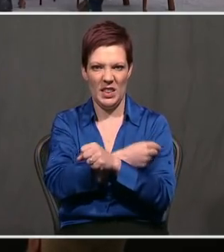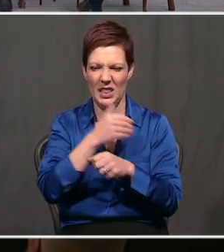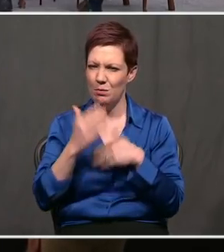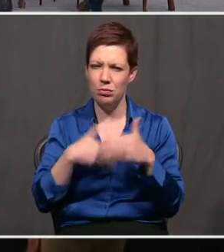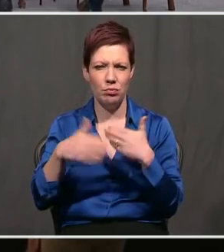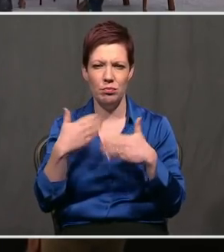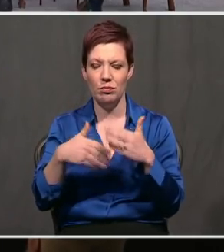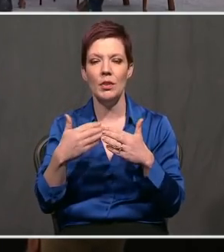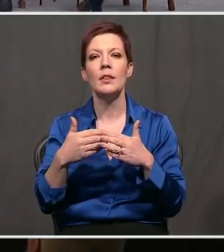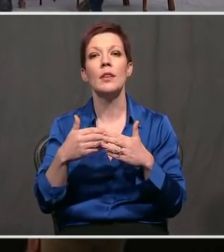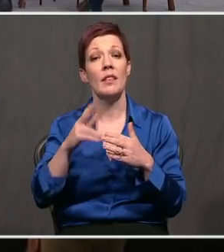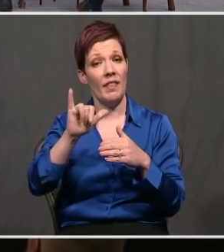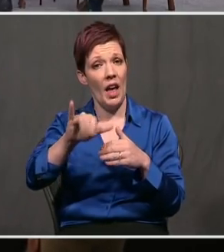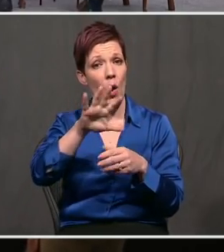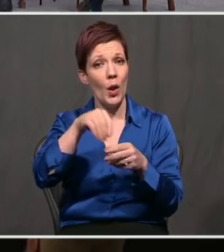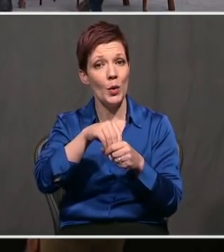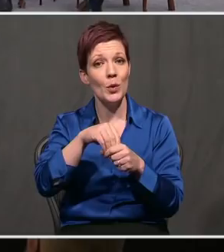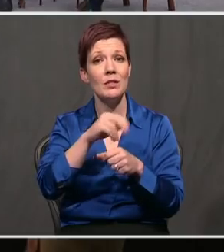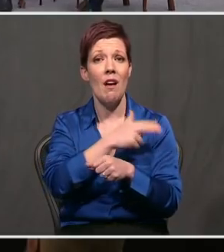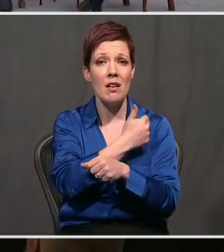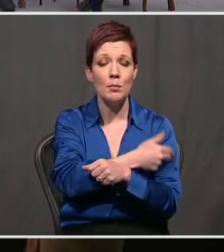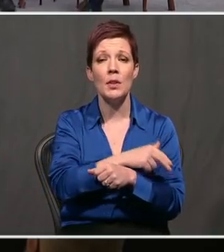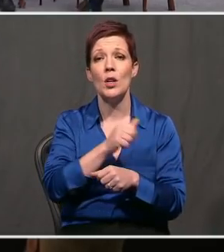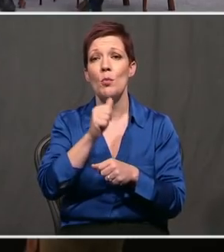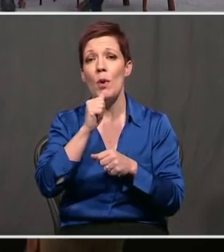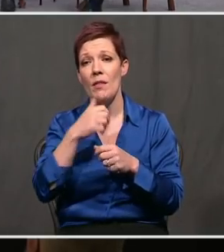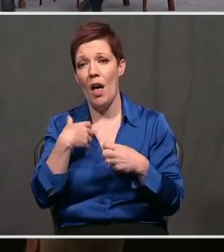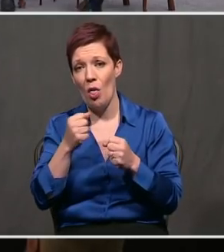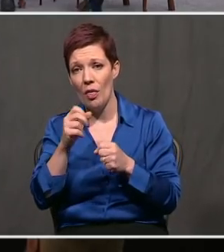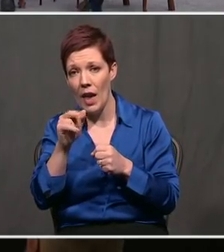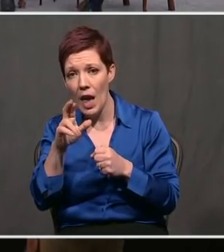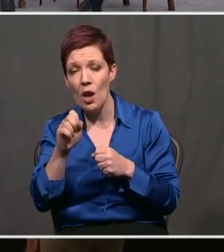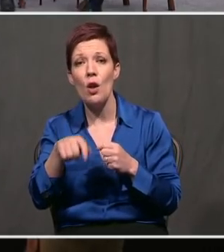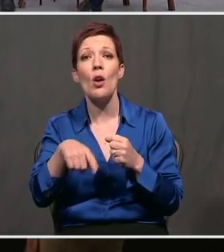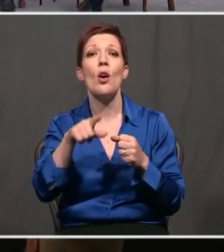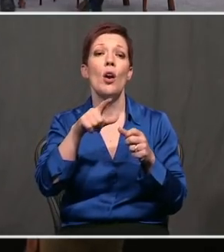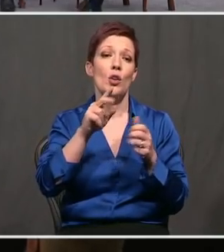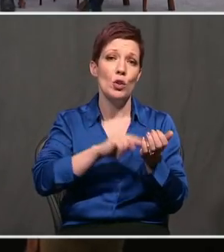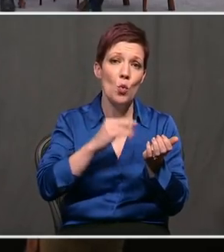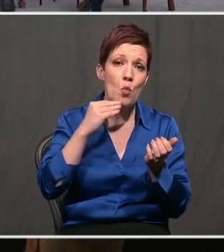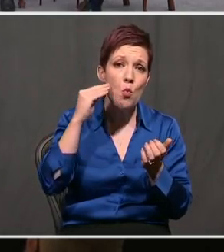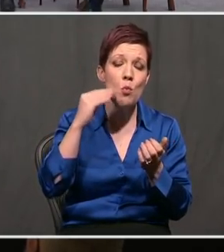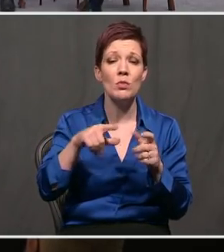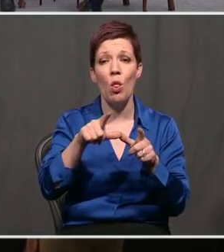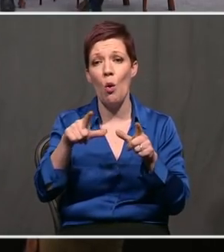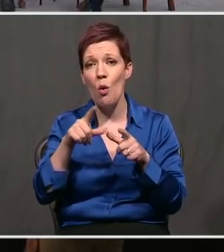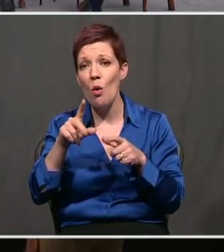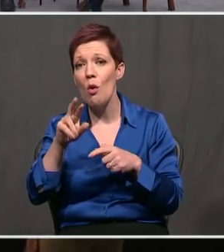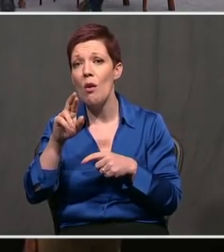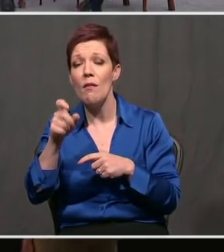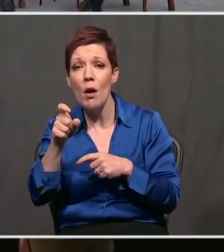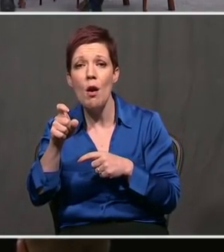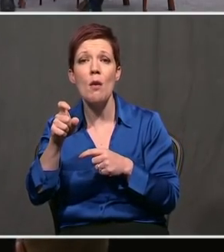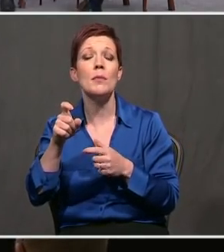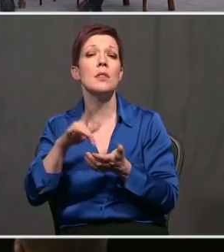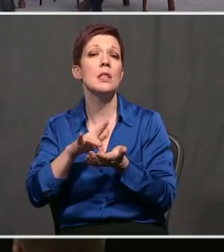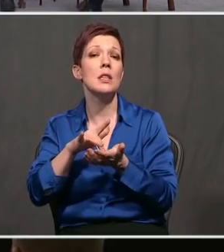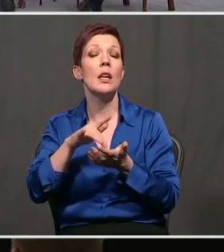up include hospitals and private health care providers, nursing homes, local pharmacies, and these large pharmacy